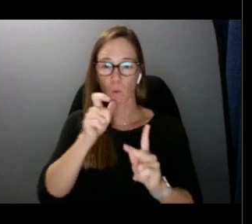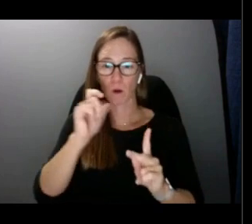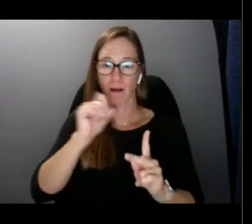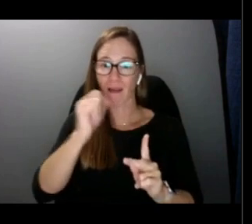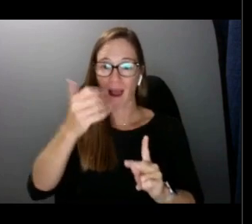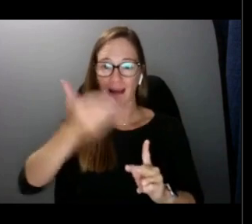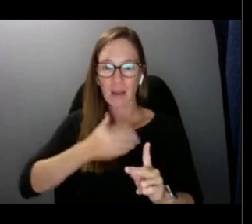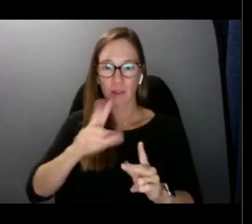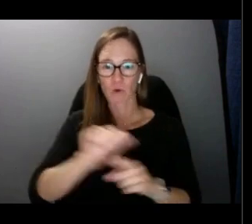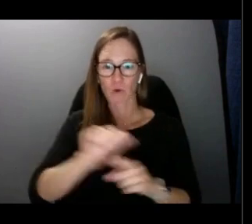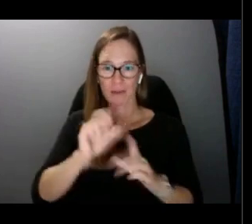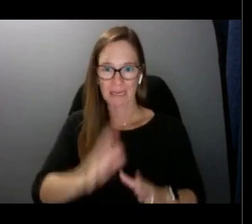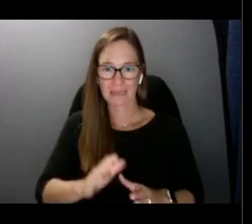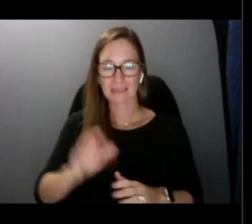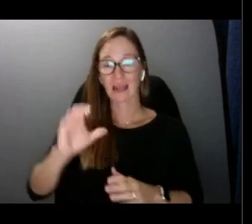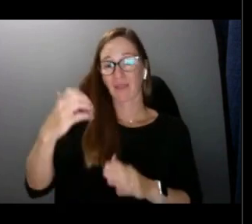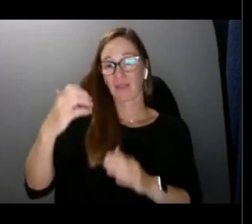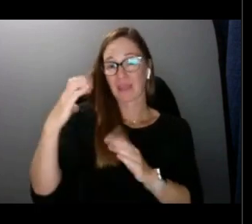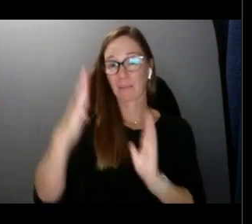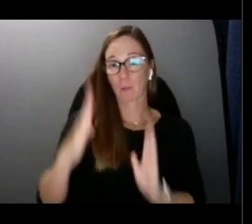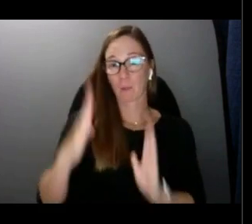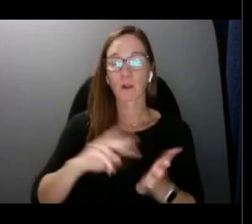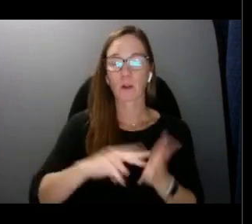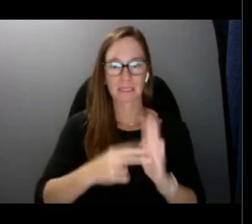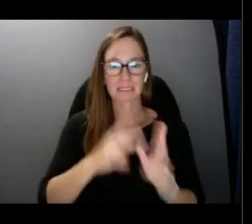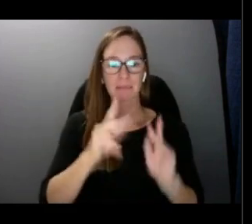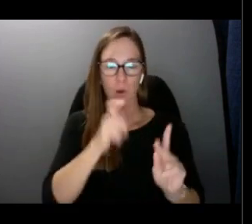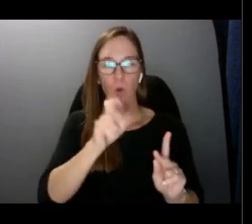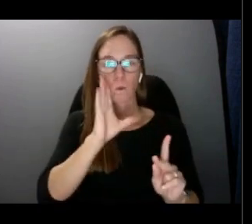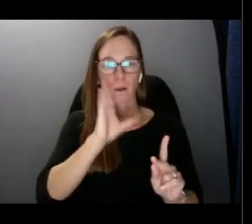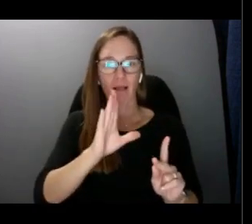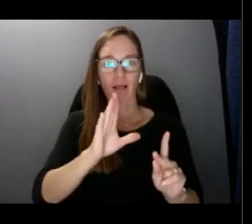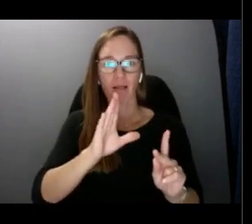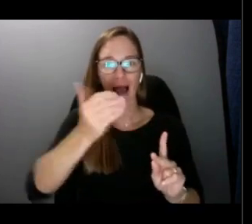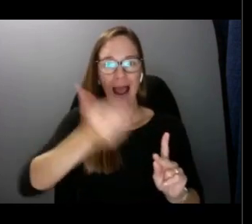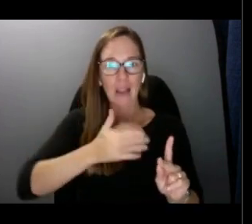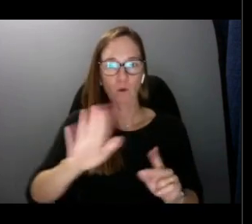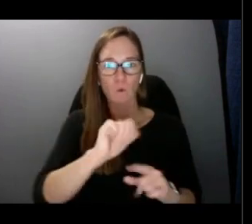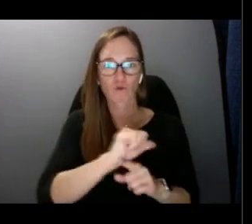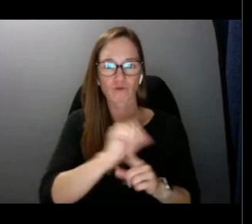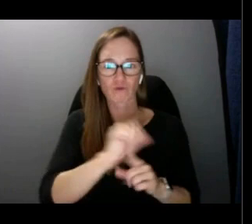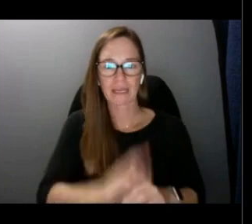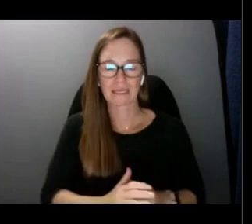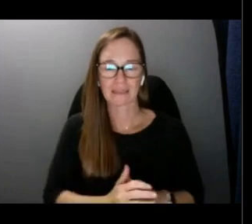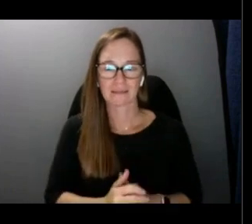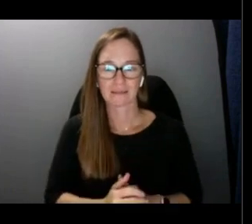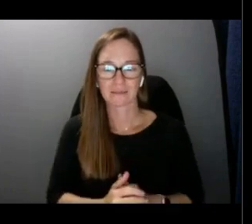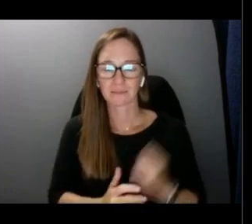trainees. The employer partnerships are people who are potentially going to hire your trainees.